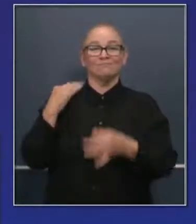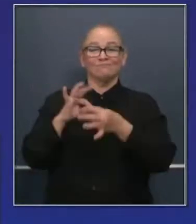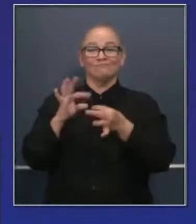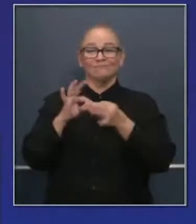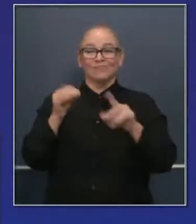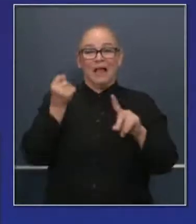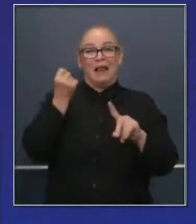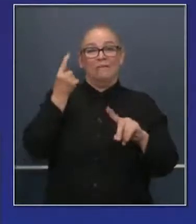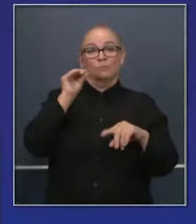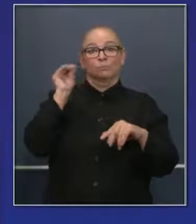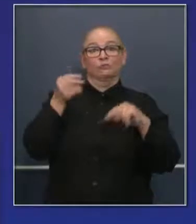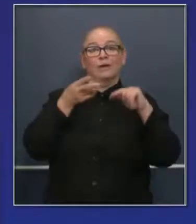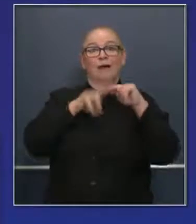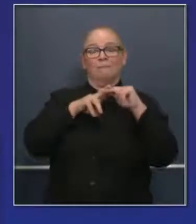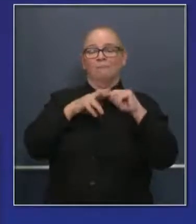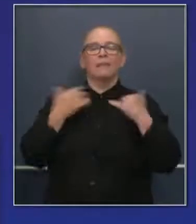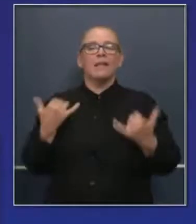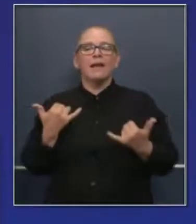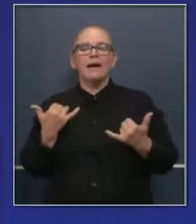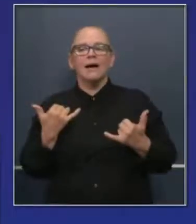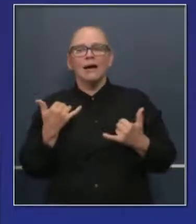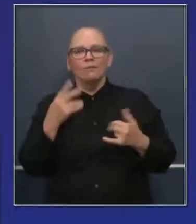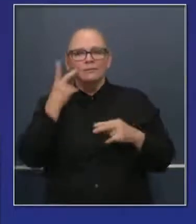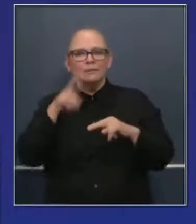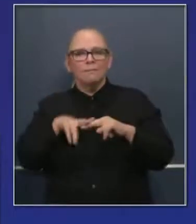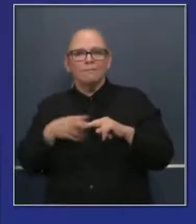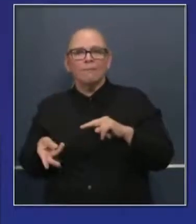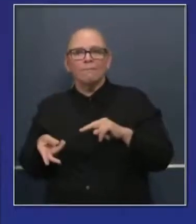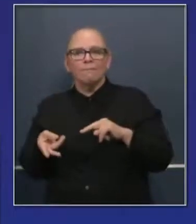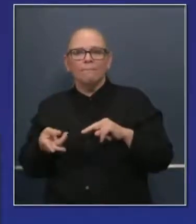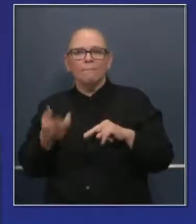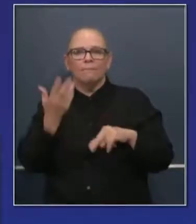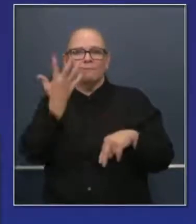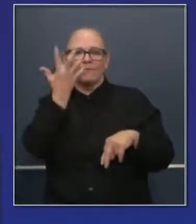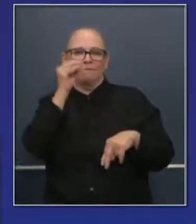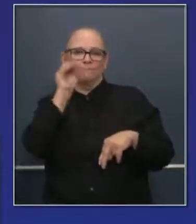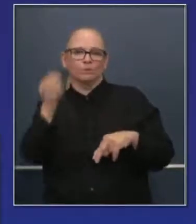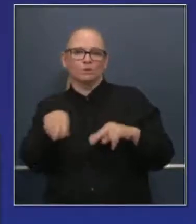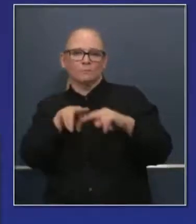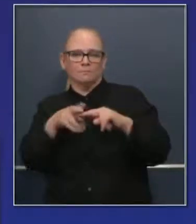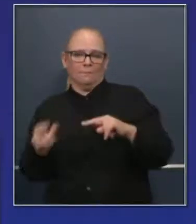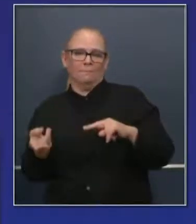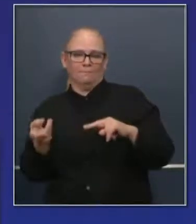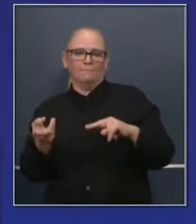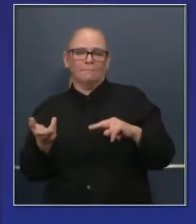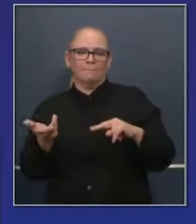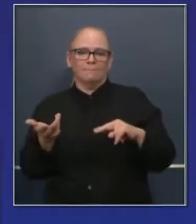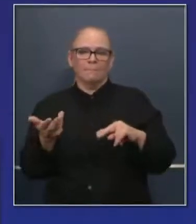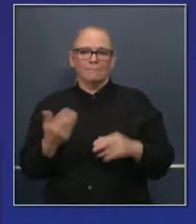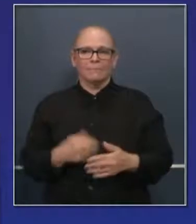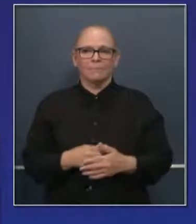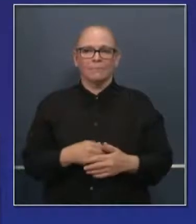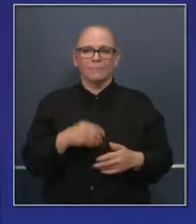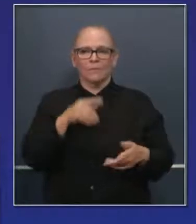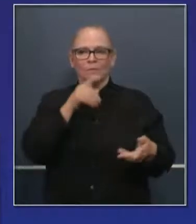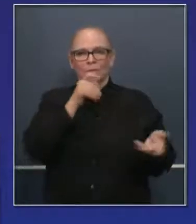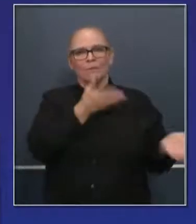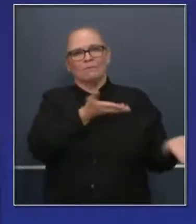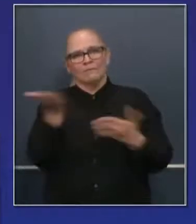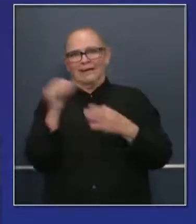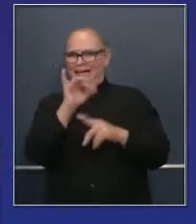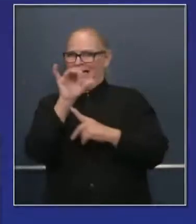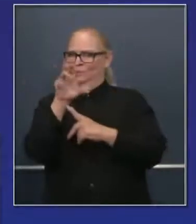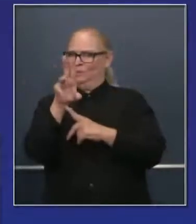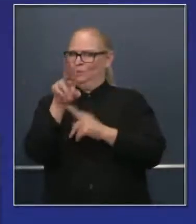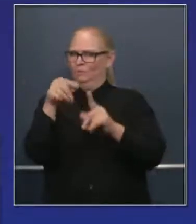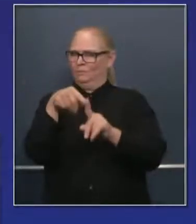ICU admissions. You'll see reflected in this slide, 5% decrease in ICU admissions. So again, these are